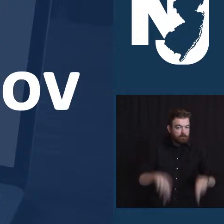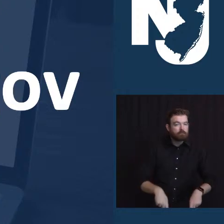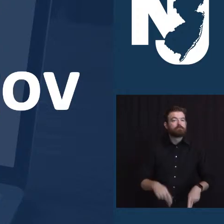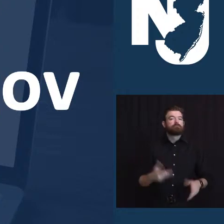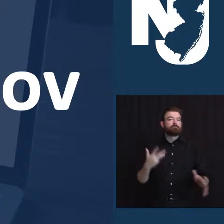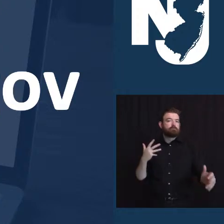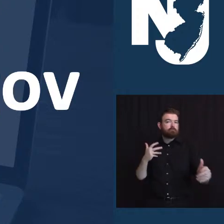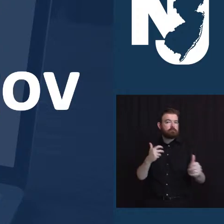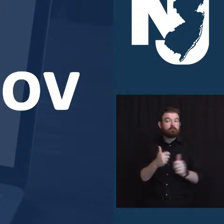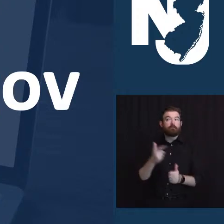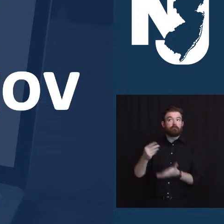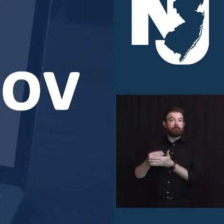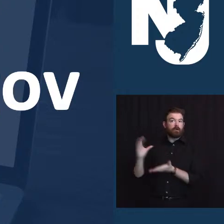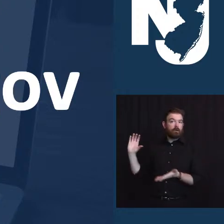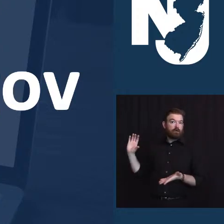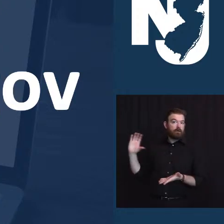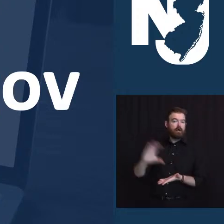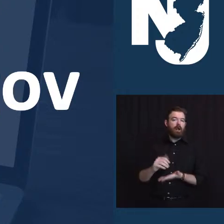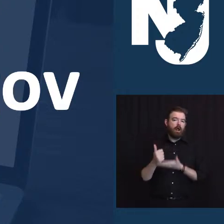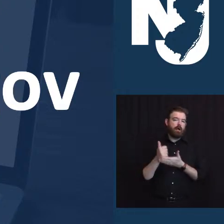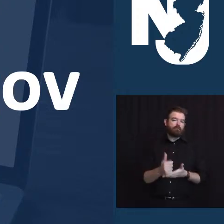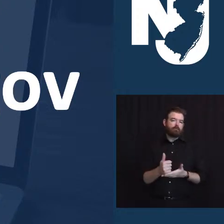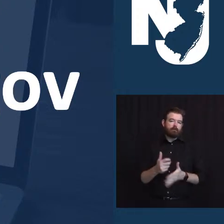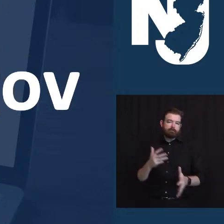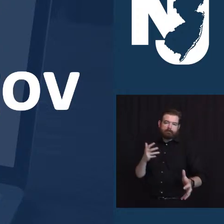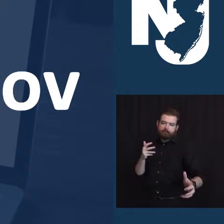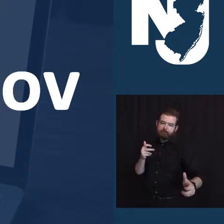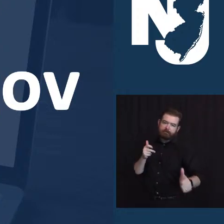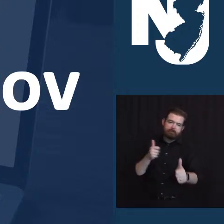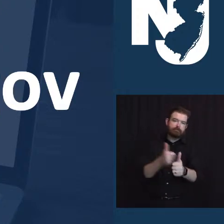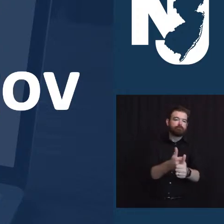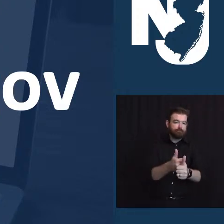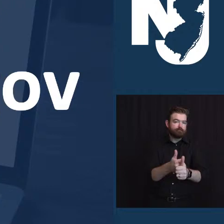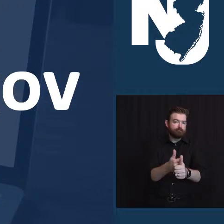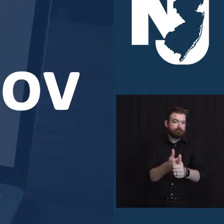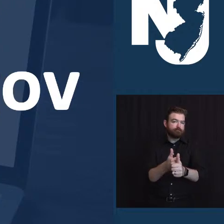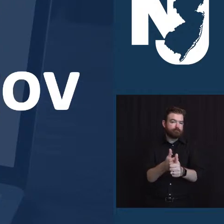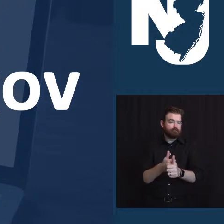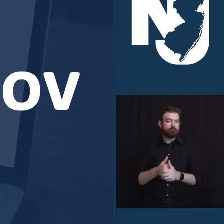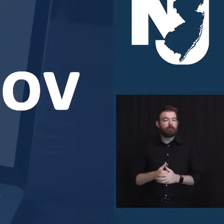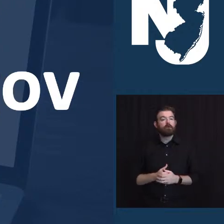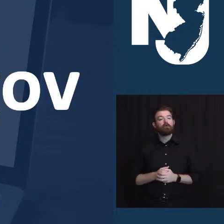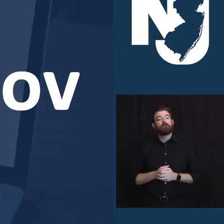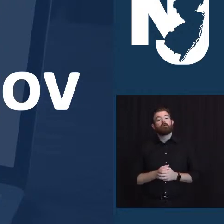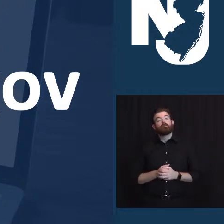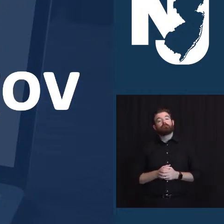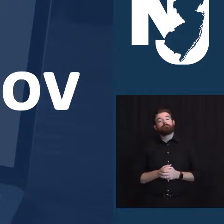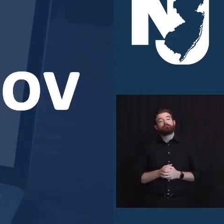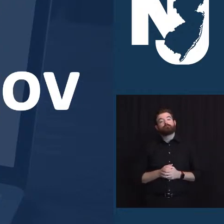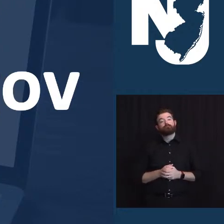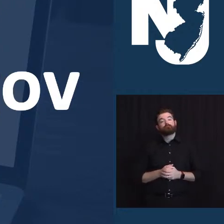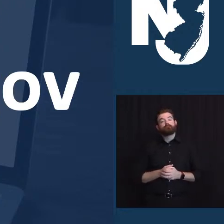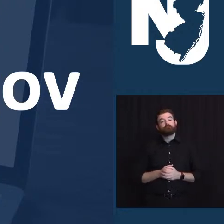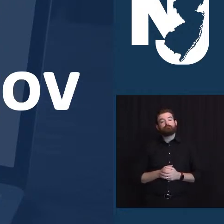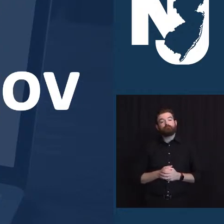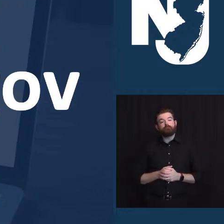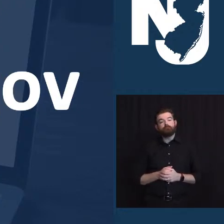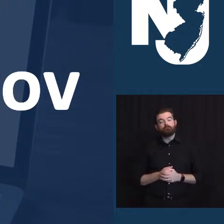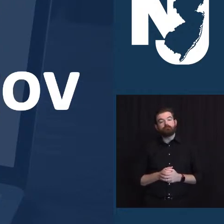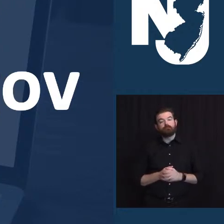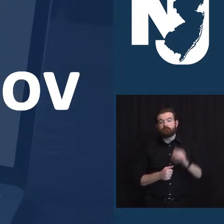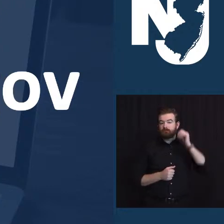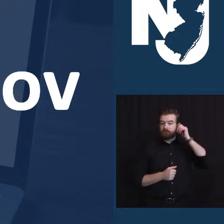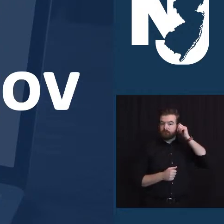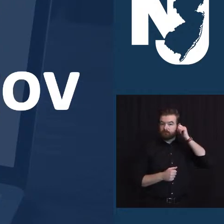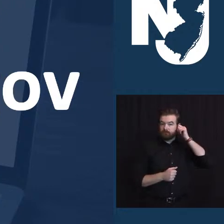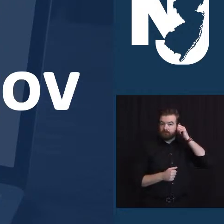is so much that was lost during this past year of largely remote learning, but that personal connection, the